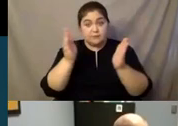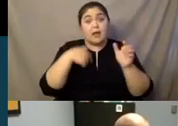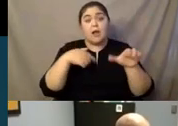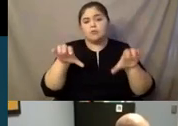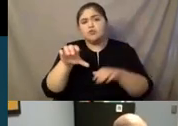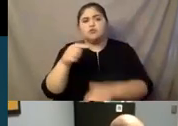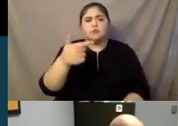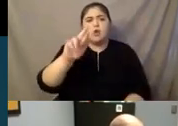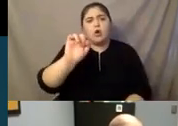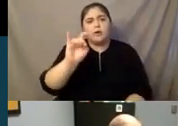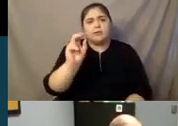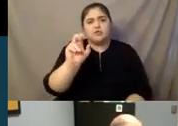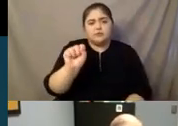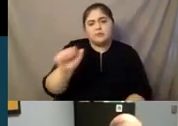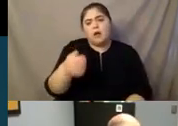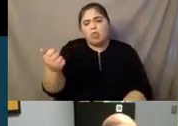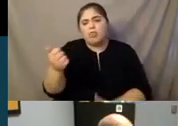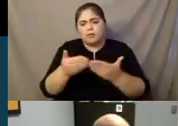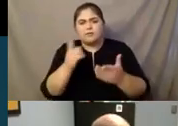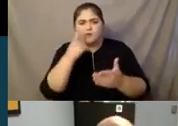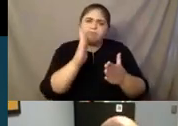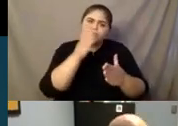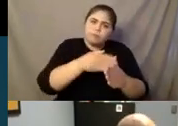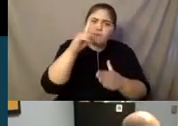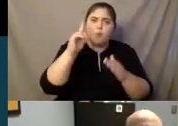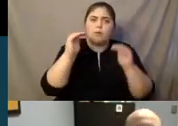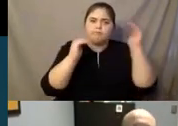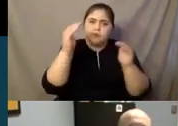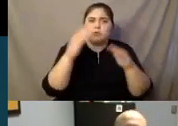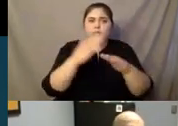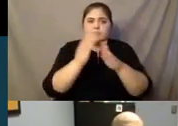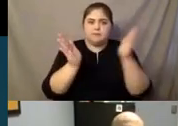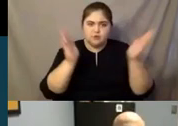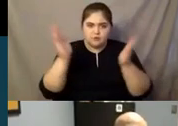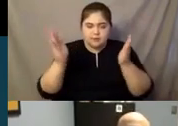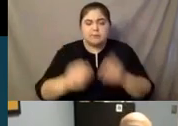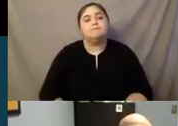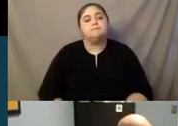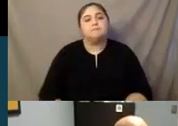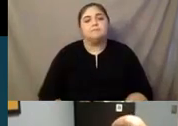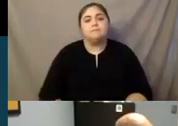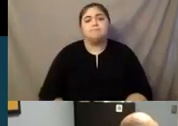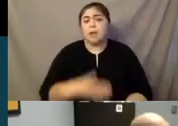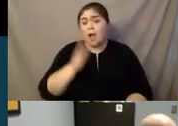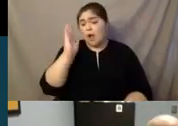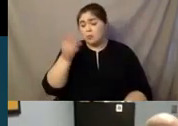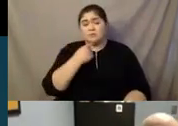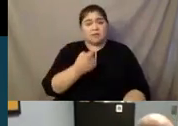other interventions that adult protective can undertake. I'm going to mirror some of the stuff